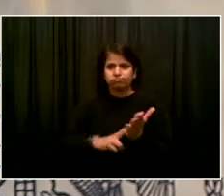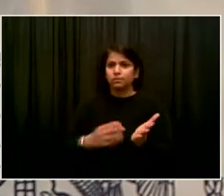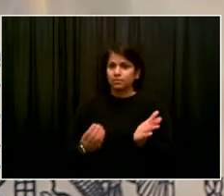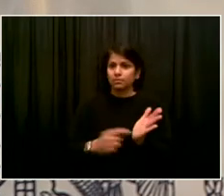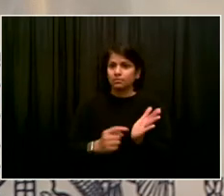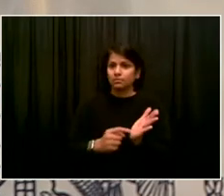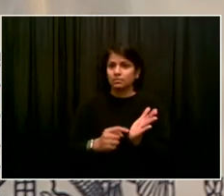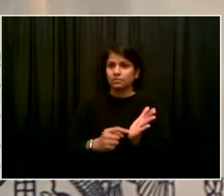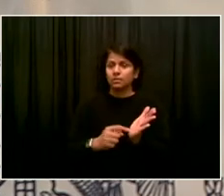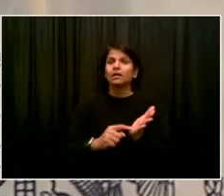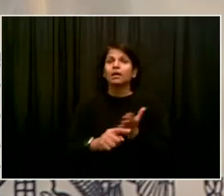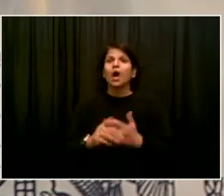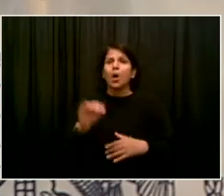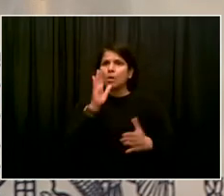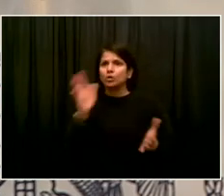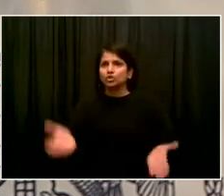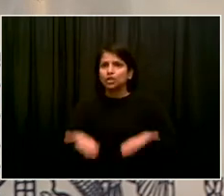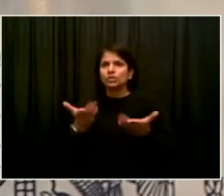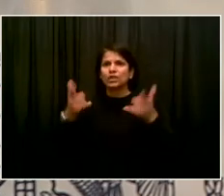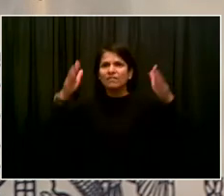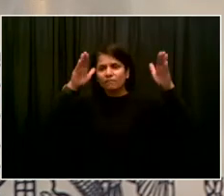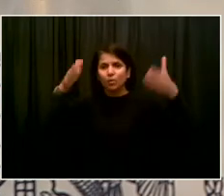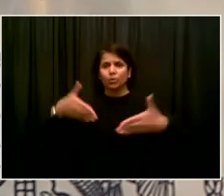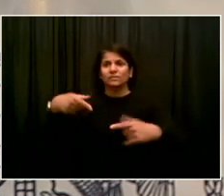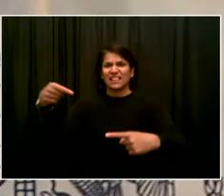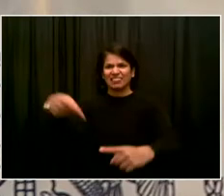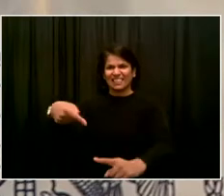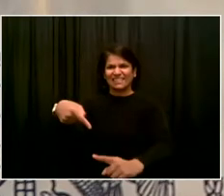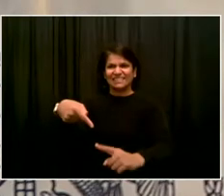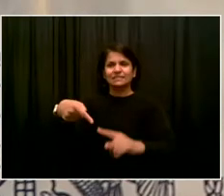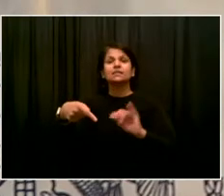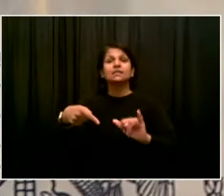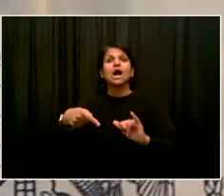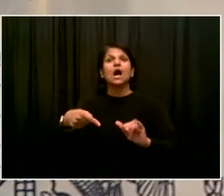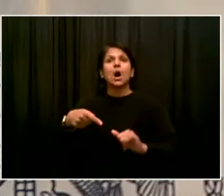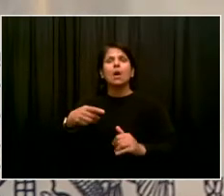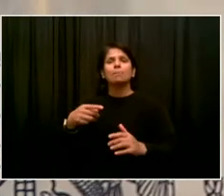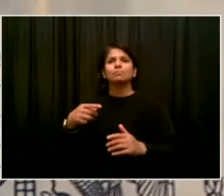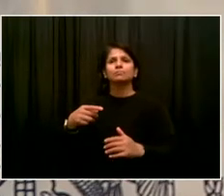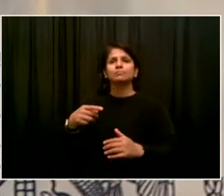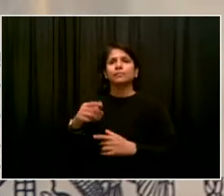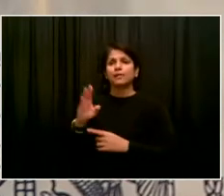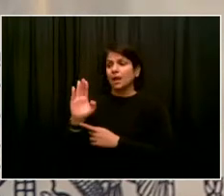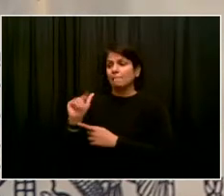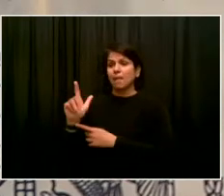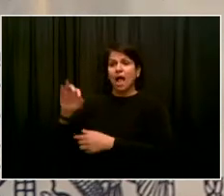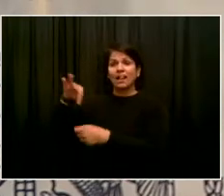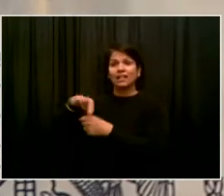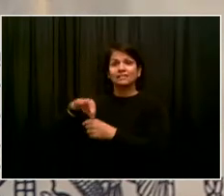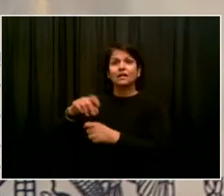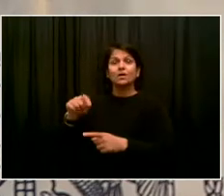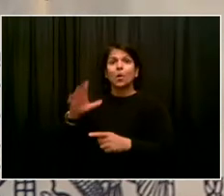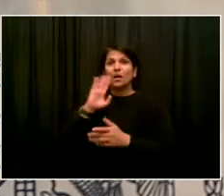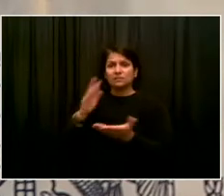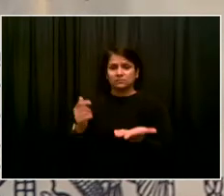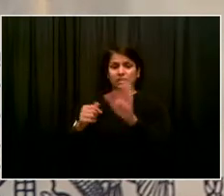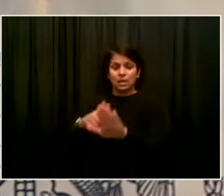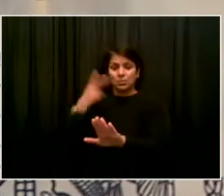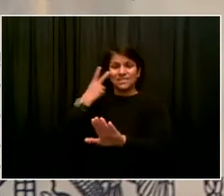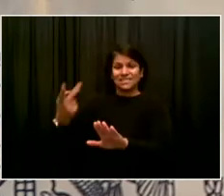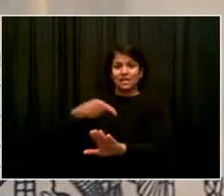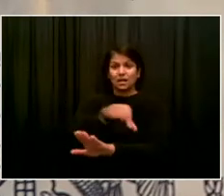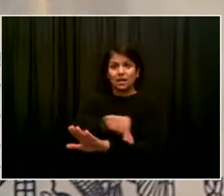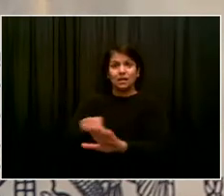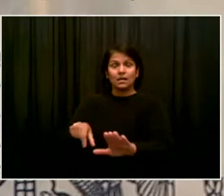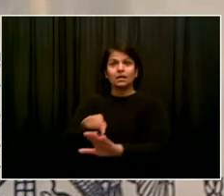for the better. Flip that ballot on Election Day in 2022 so you can support the incredible work of this commission.